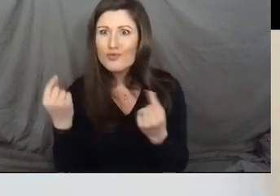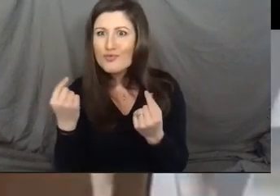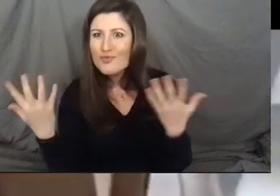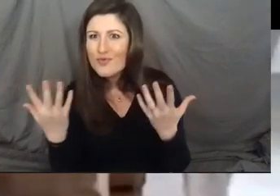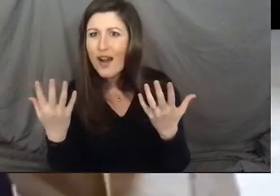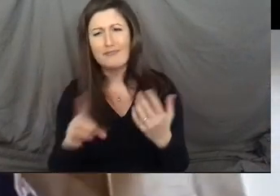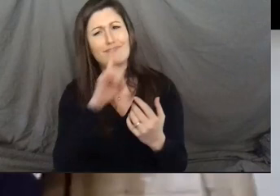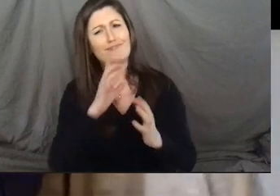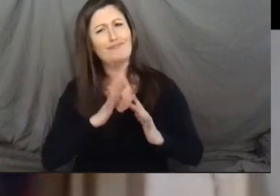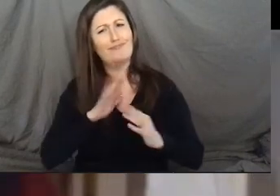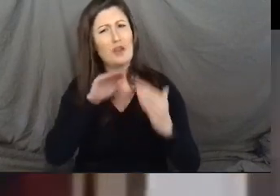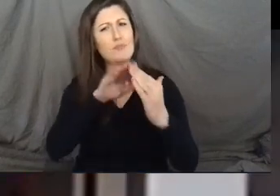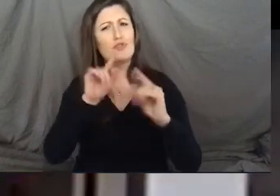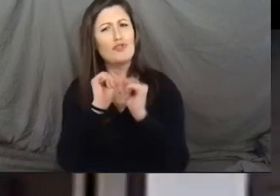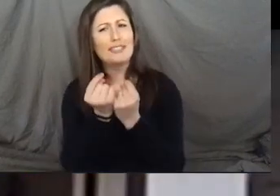did.